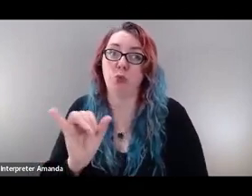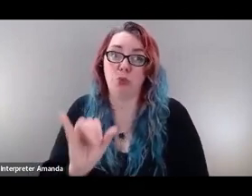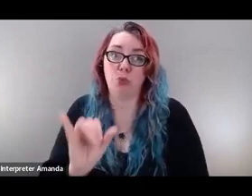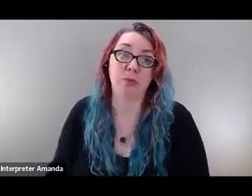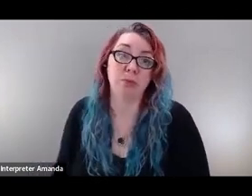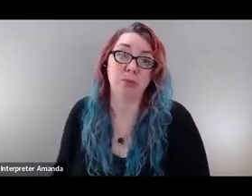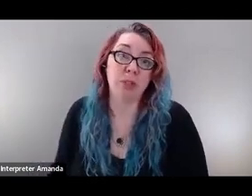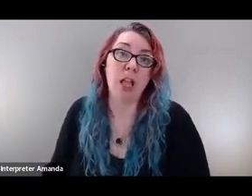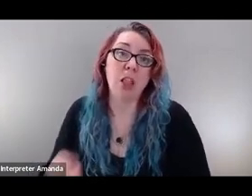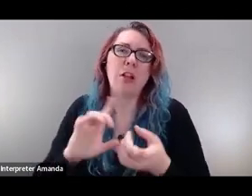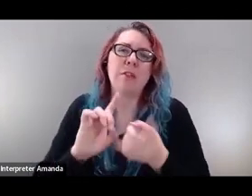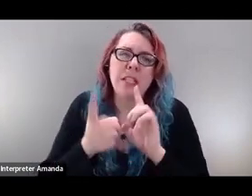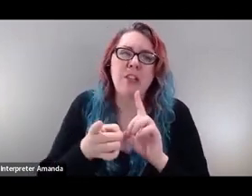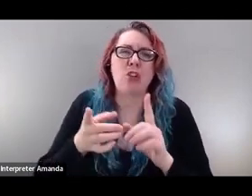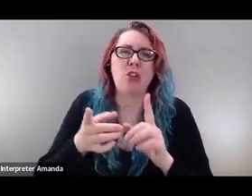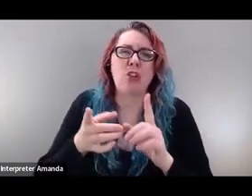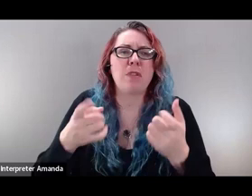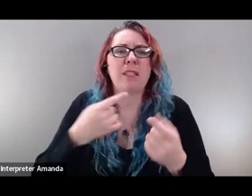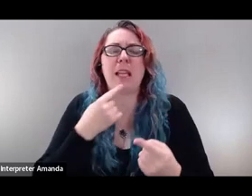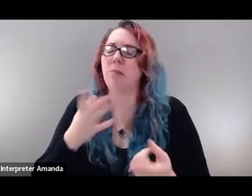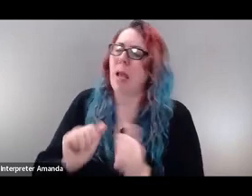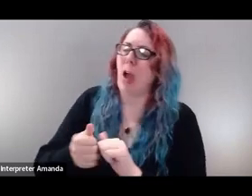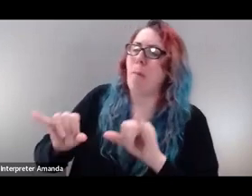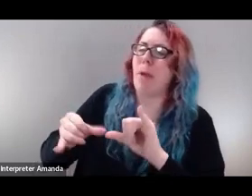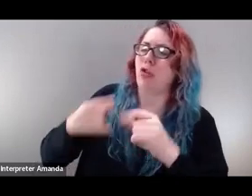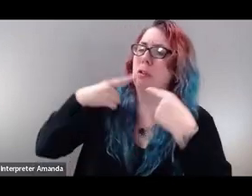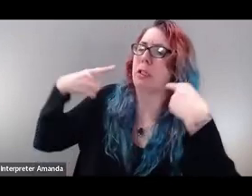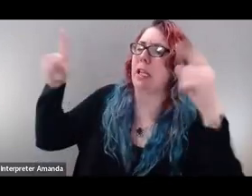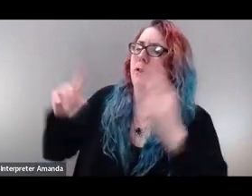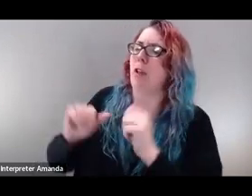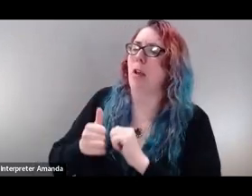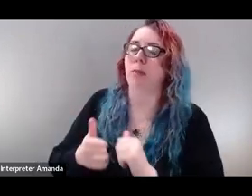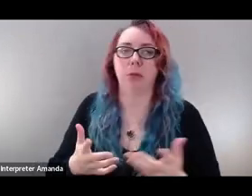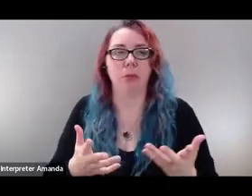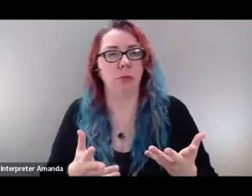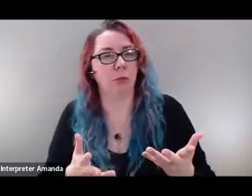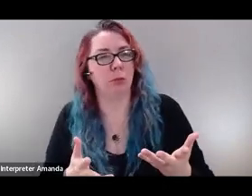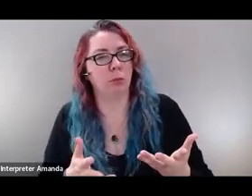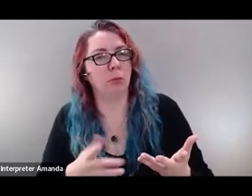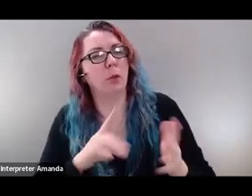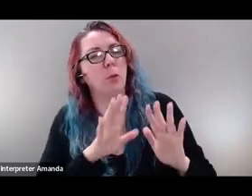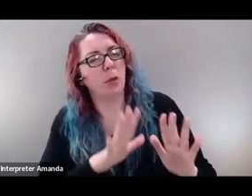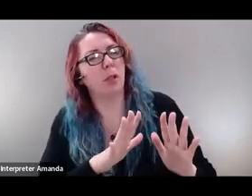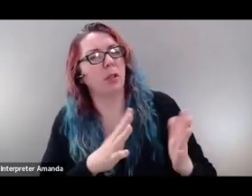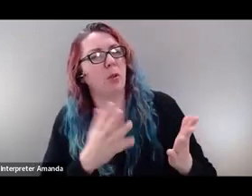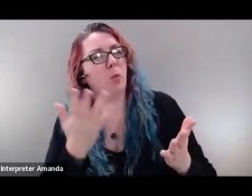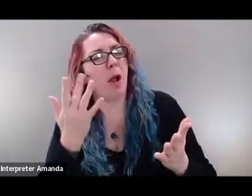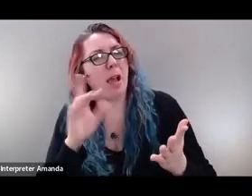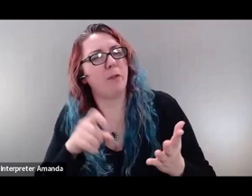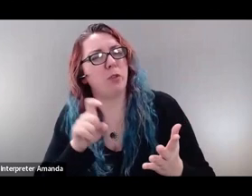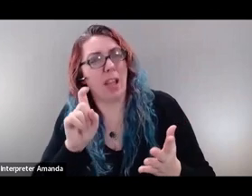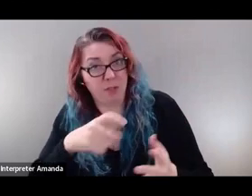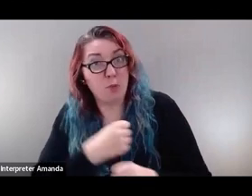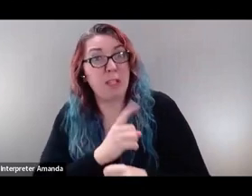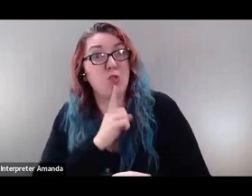about how are you going to ensure this is successful? And I'm like, how does this both fit? Like, why do you want me to ensure it's successful and you want